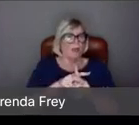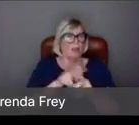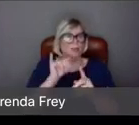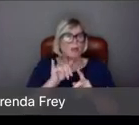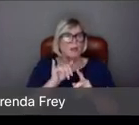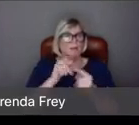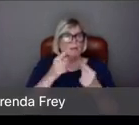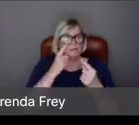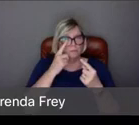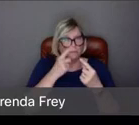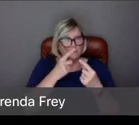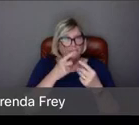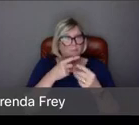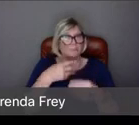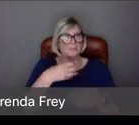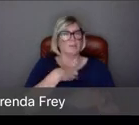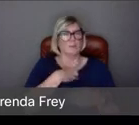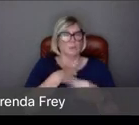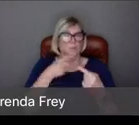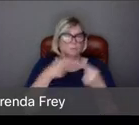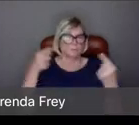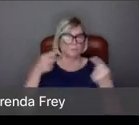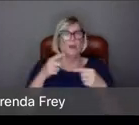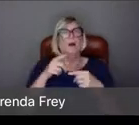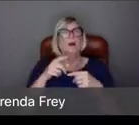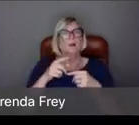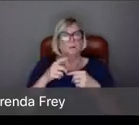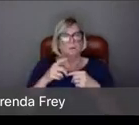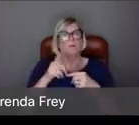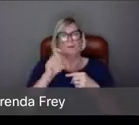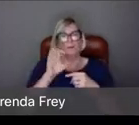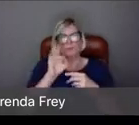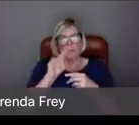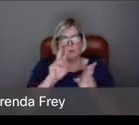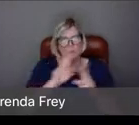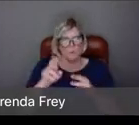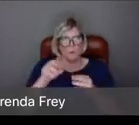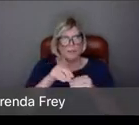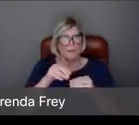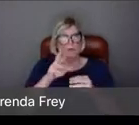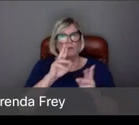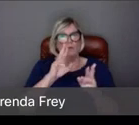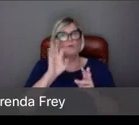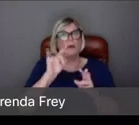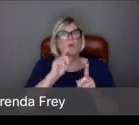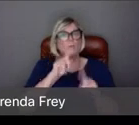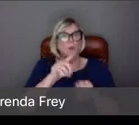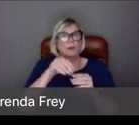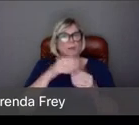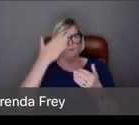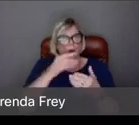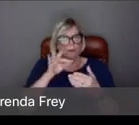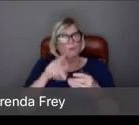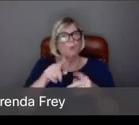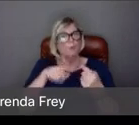you likely know off the top of your head, but you do want your credit report in front of you when you're making this dispute.